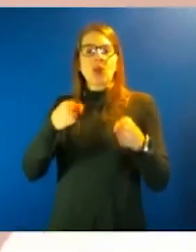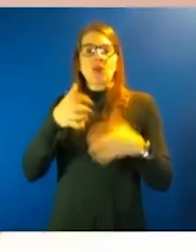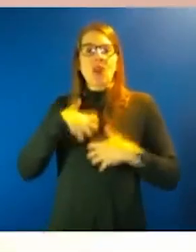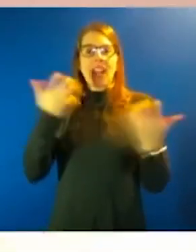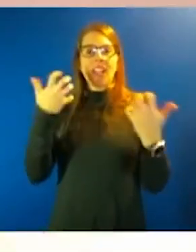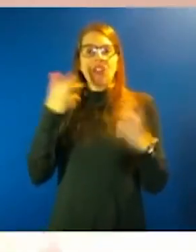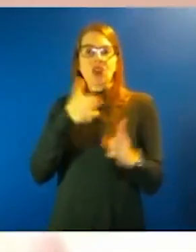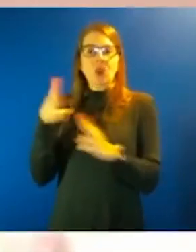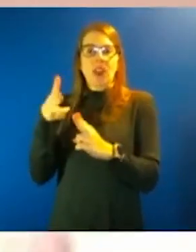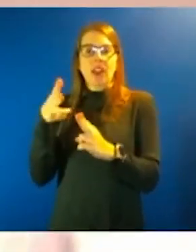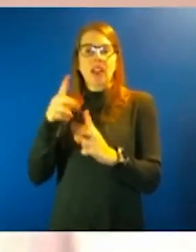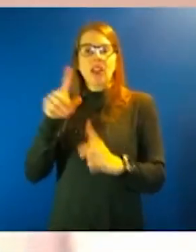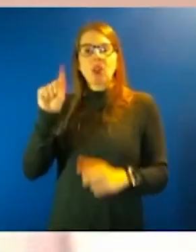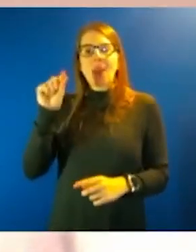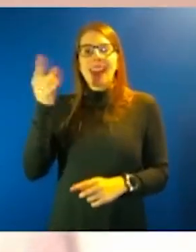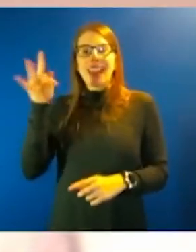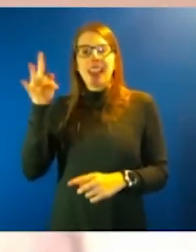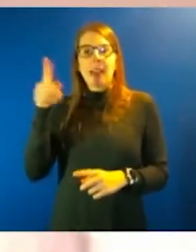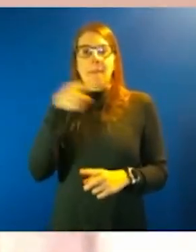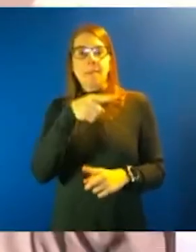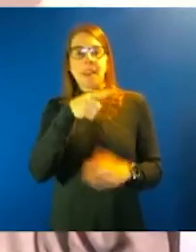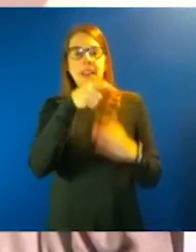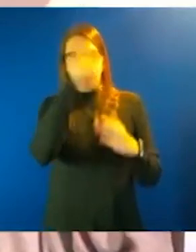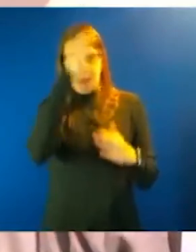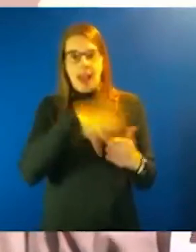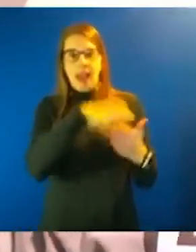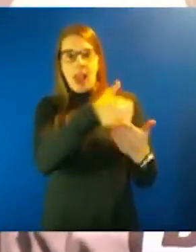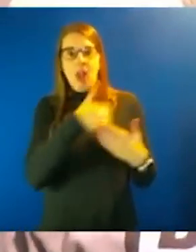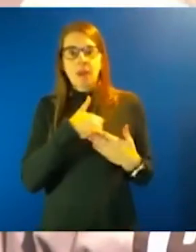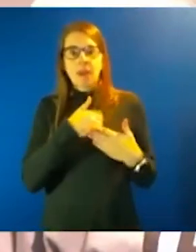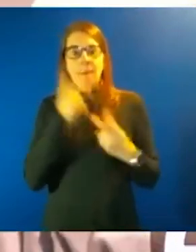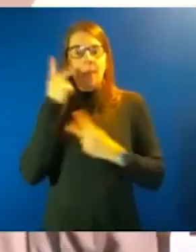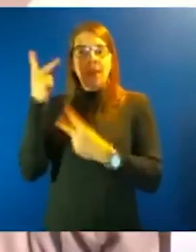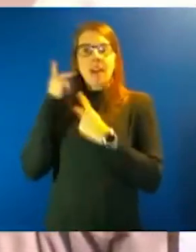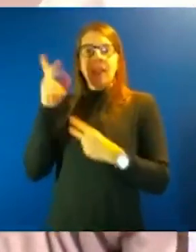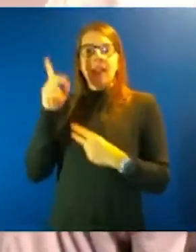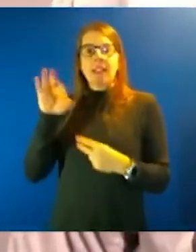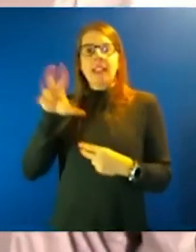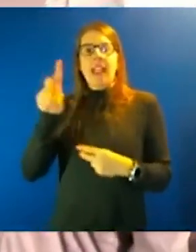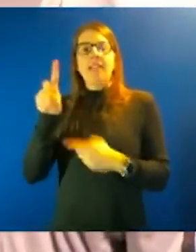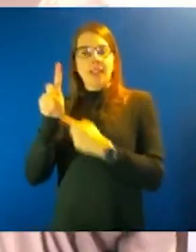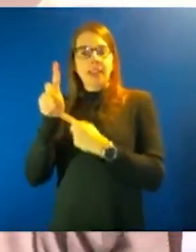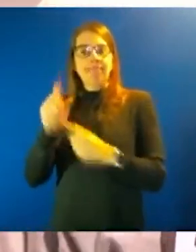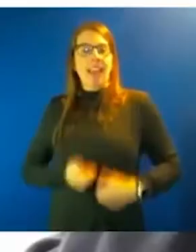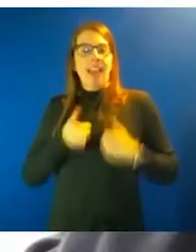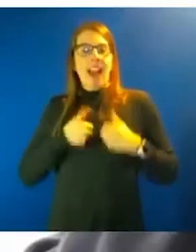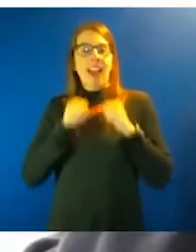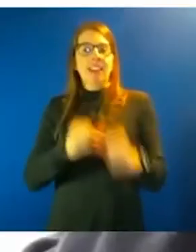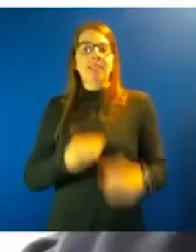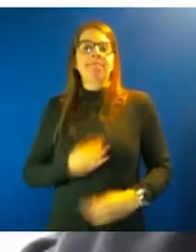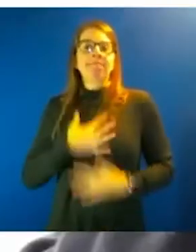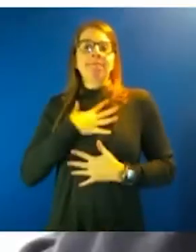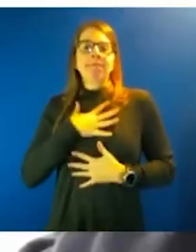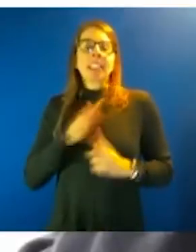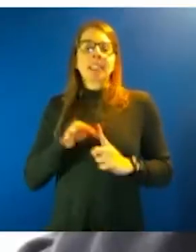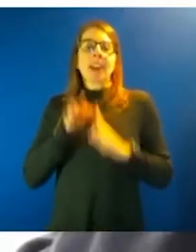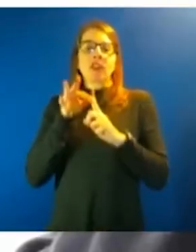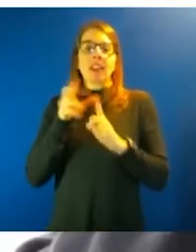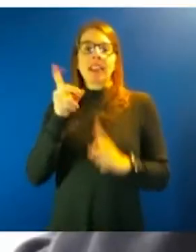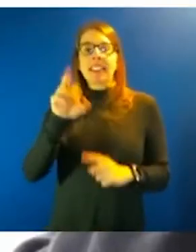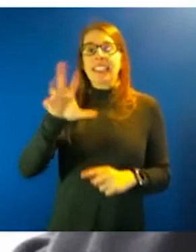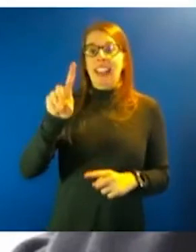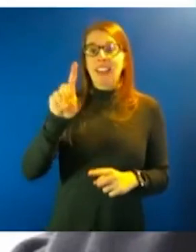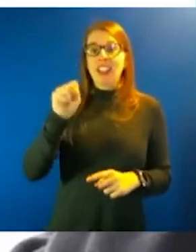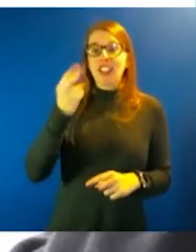man who helps keep the memory of David alive. It's some kind of special. There's not a word for it. David Shell, better known